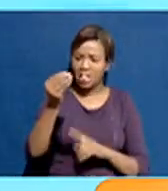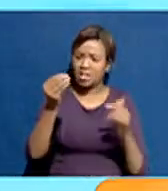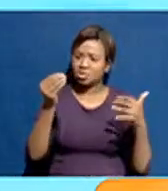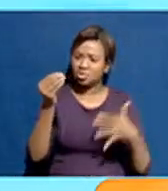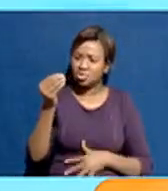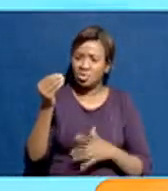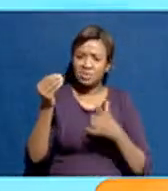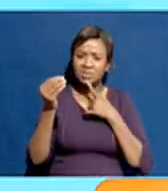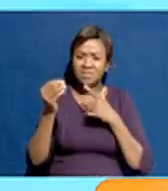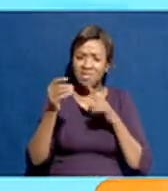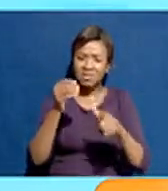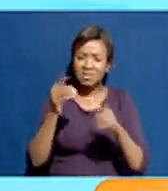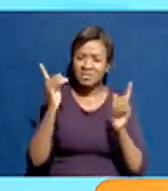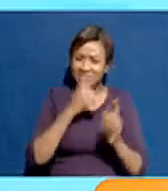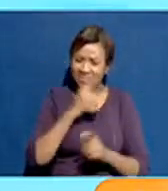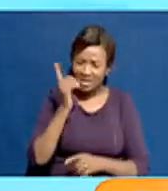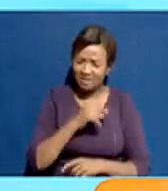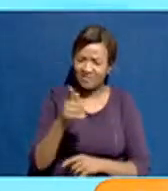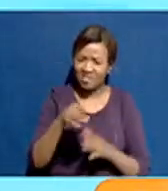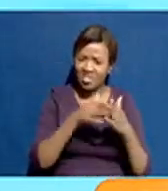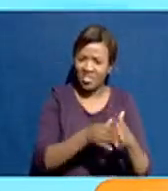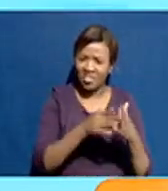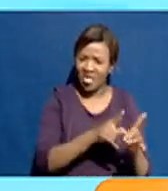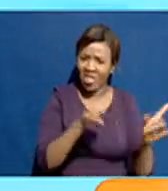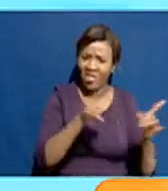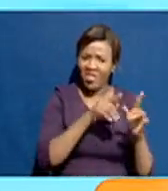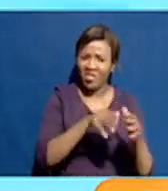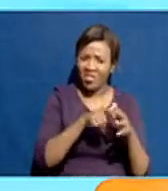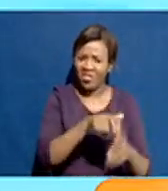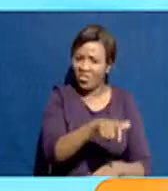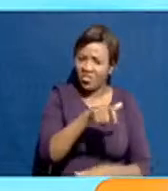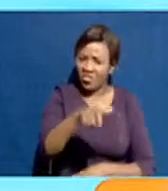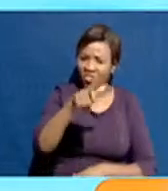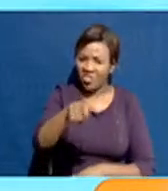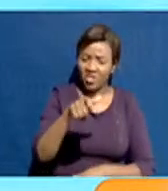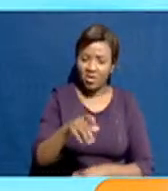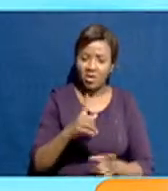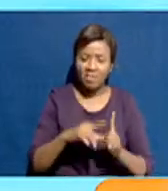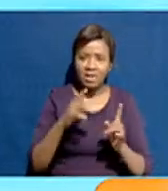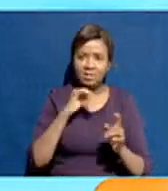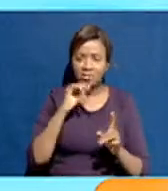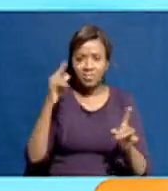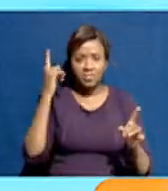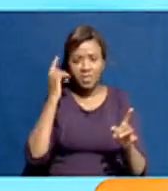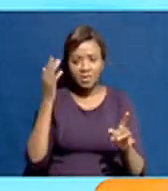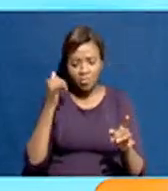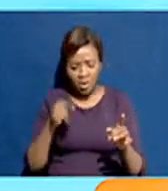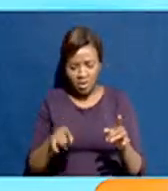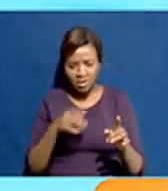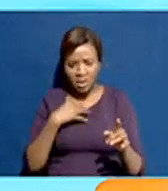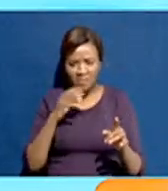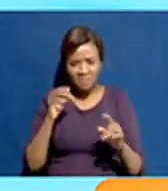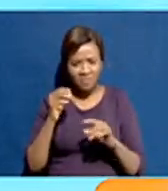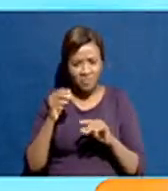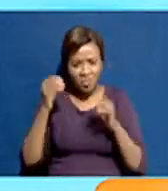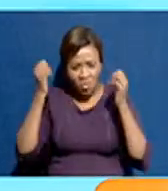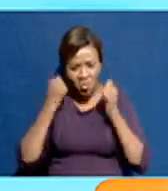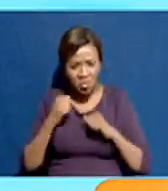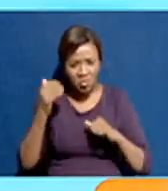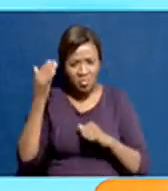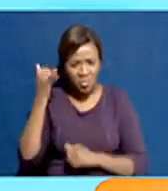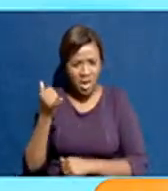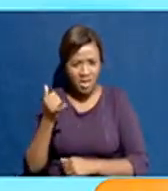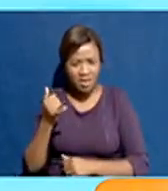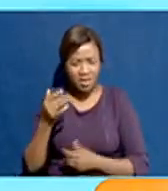my kid is immoral. Instead of thinking that, why is he having condoms and why condom at